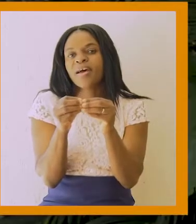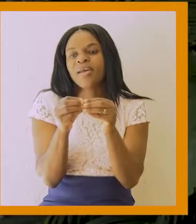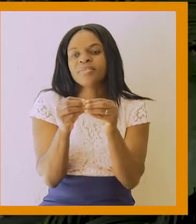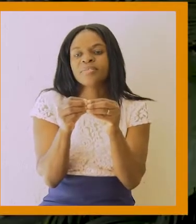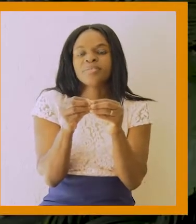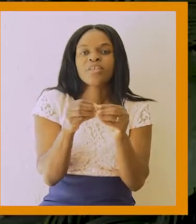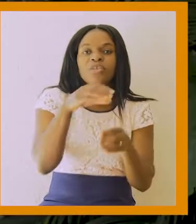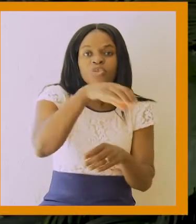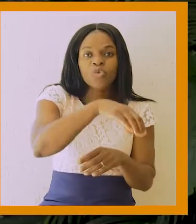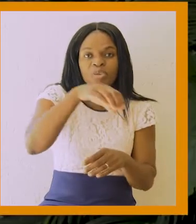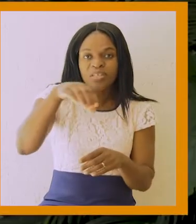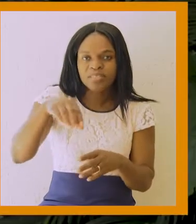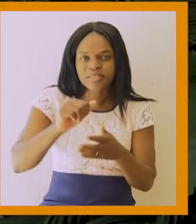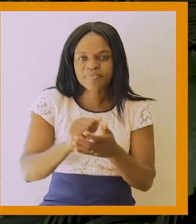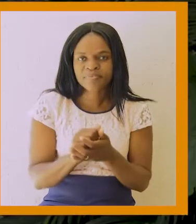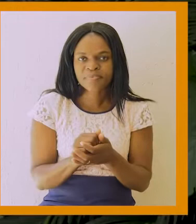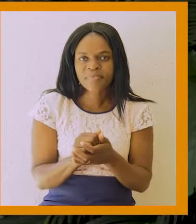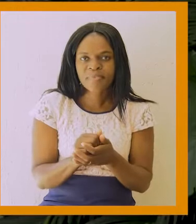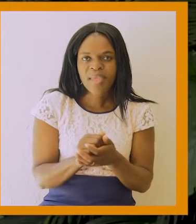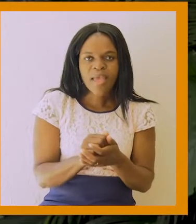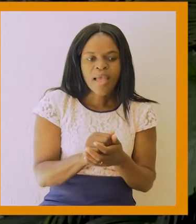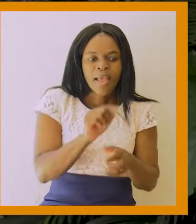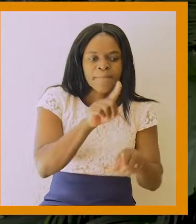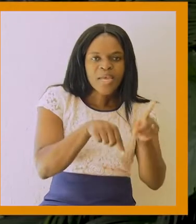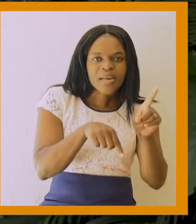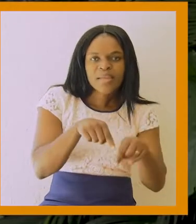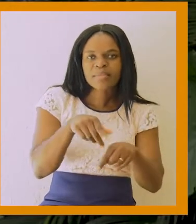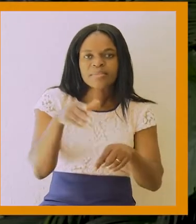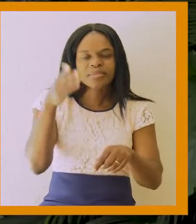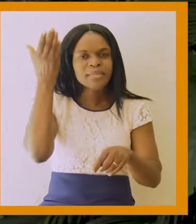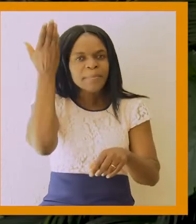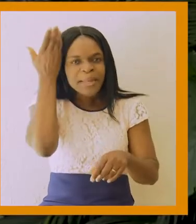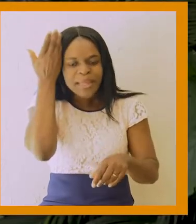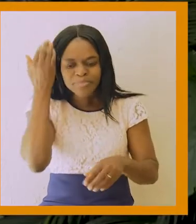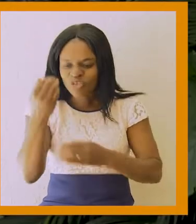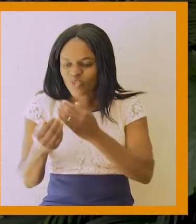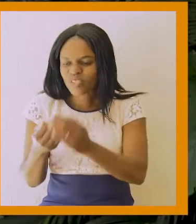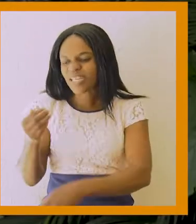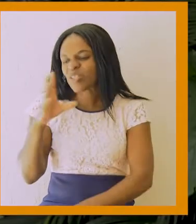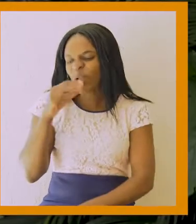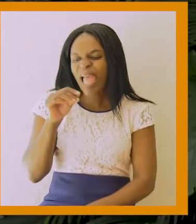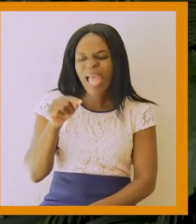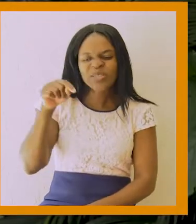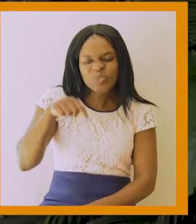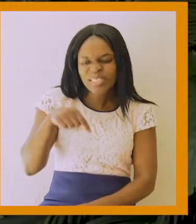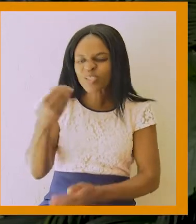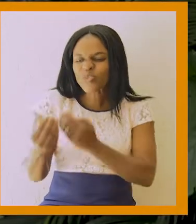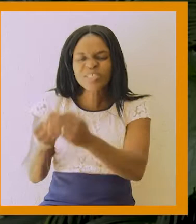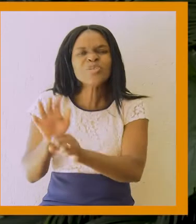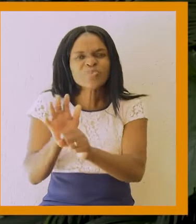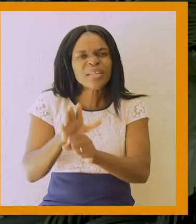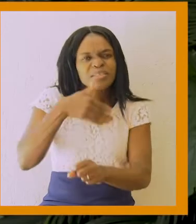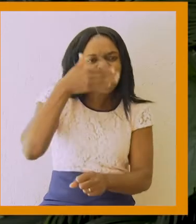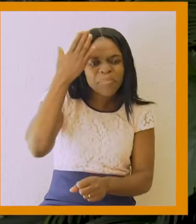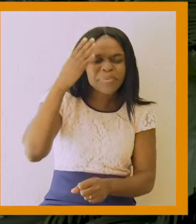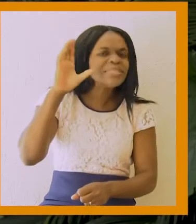than pointing. Usually in communities, people will blame, the parents will blame the children. They'll say, ah, vana emazwano